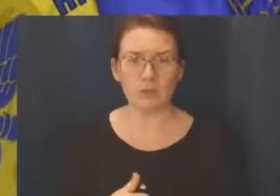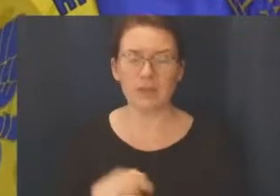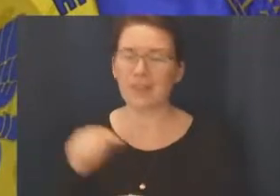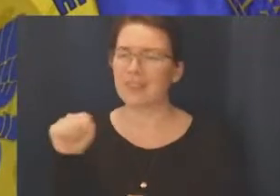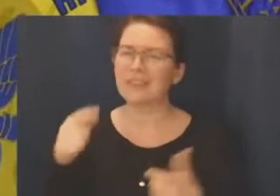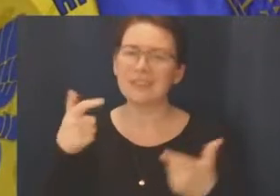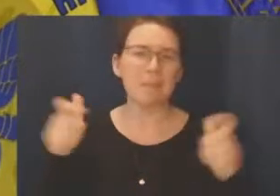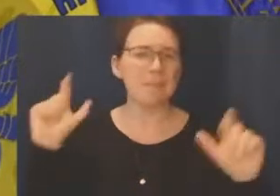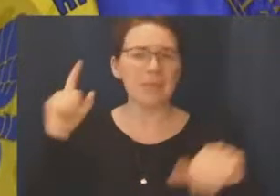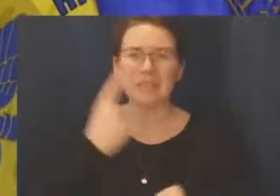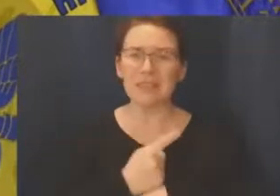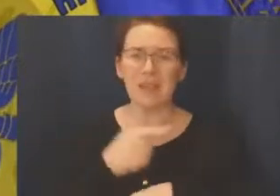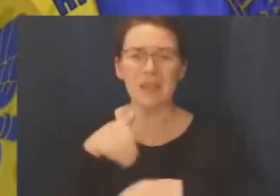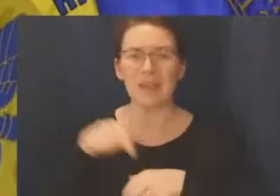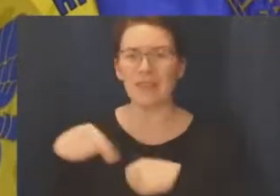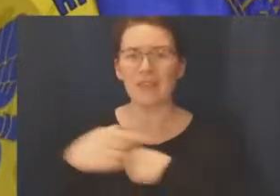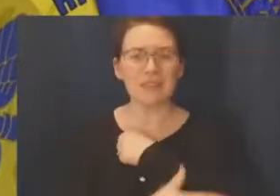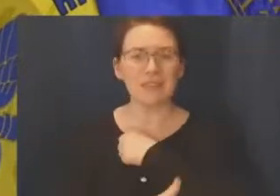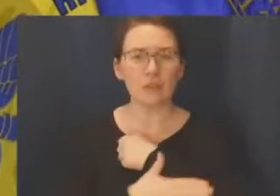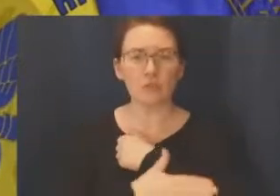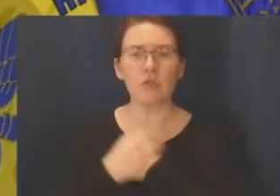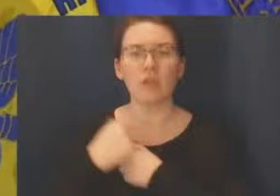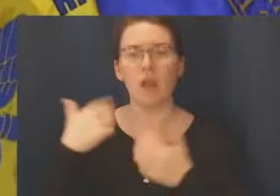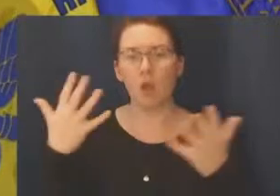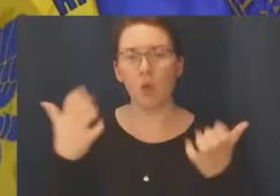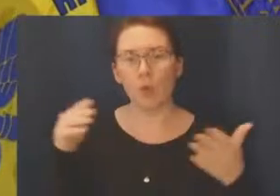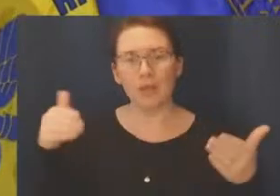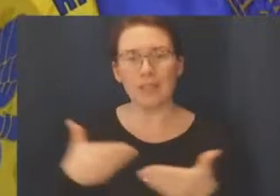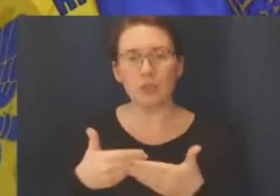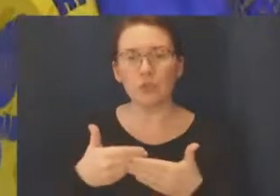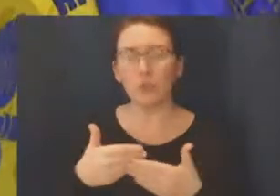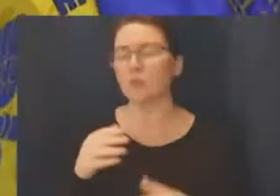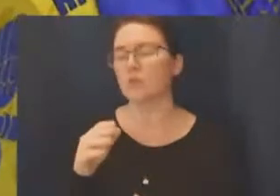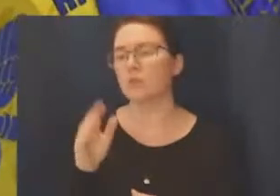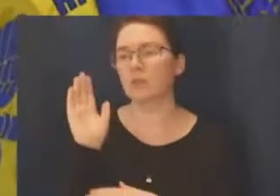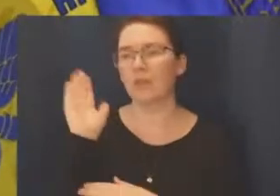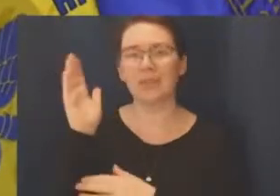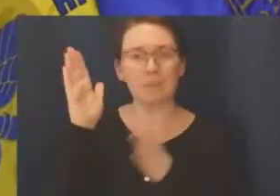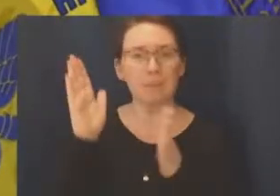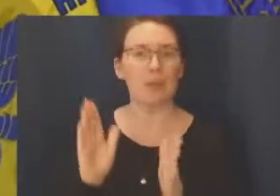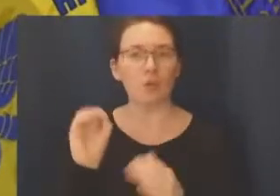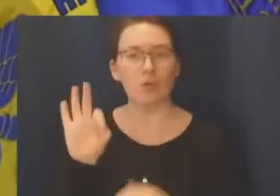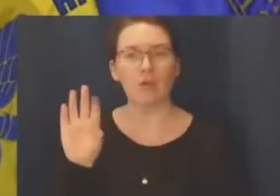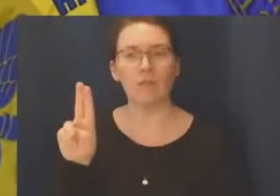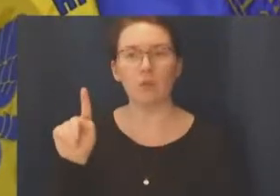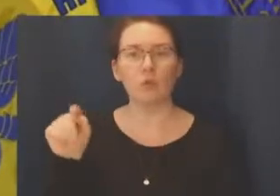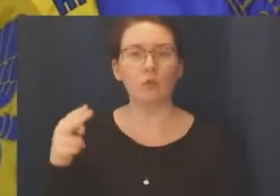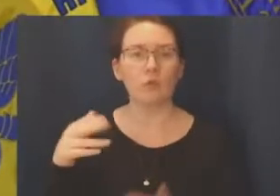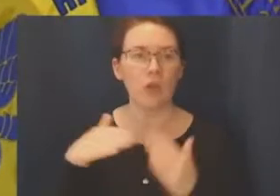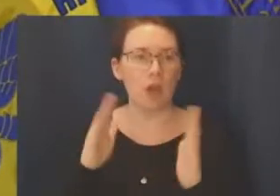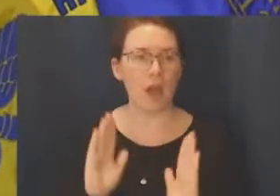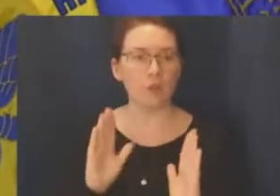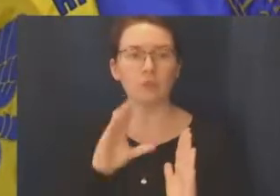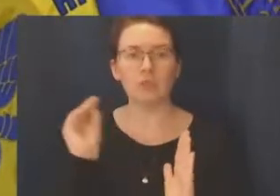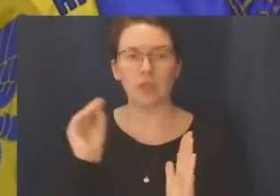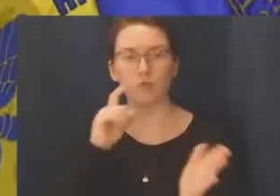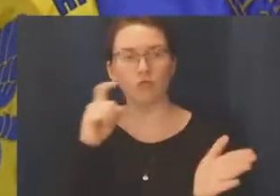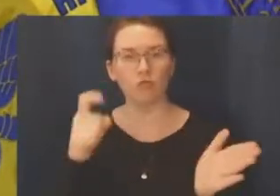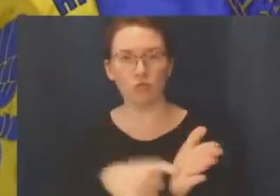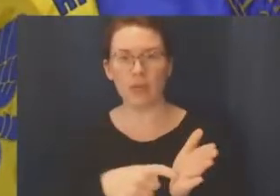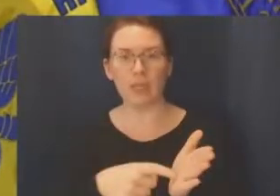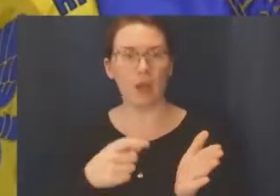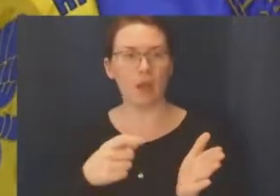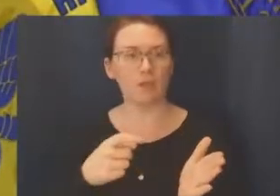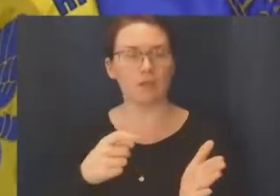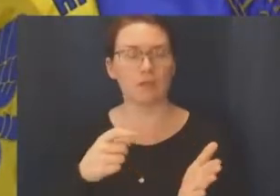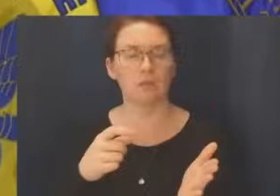And I just want to introduce the Speaker of the Utah House and recognize the incredible state leadership. 25 states around the